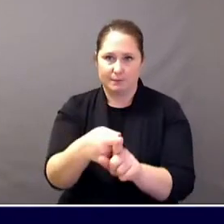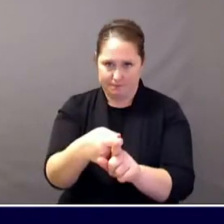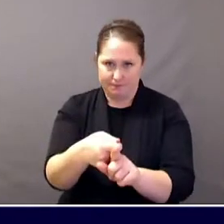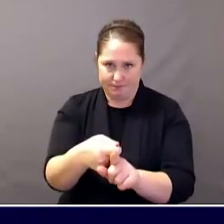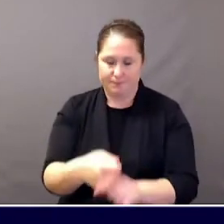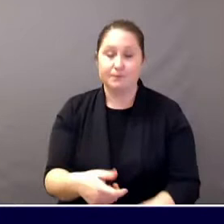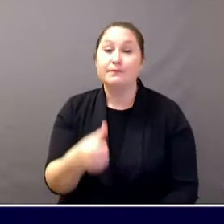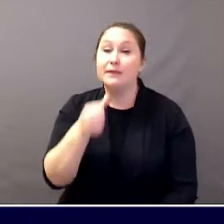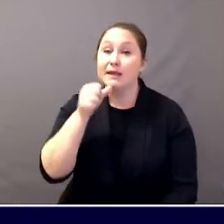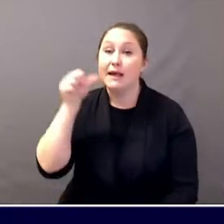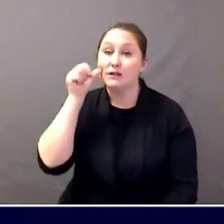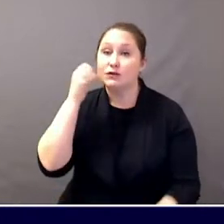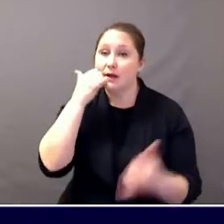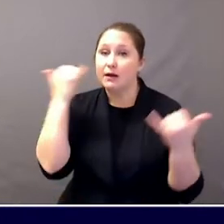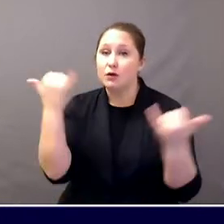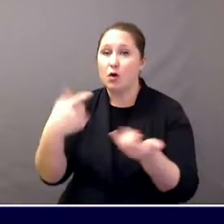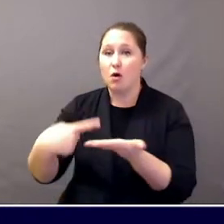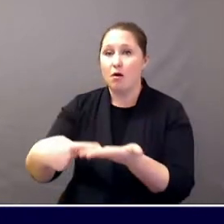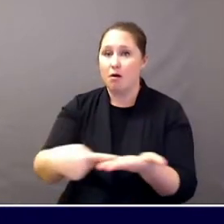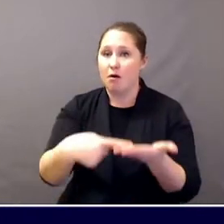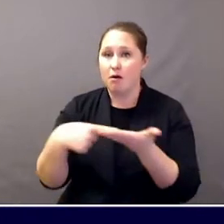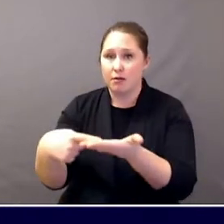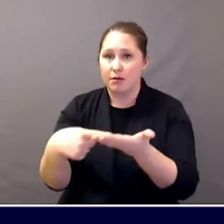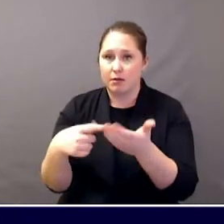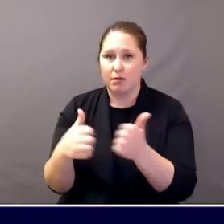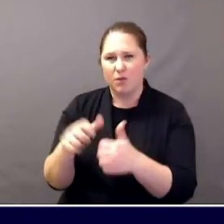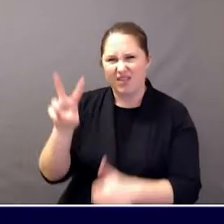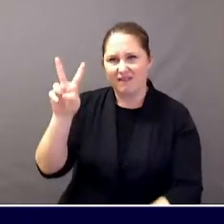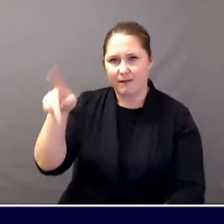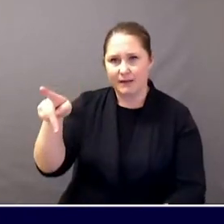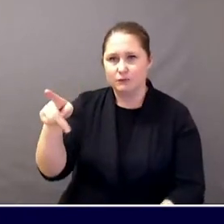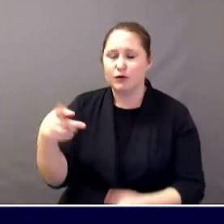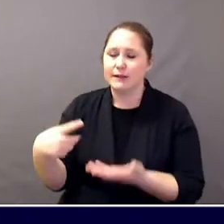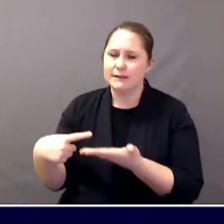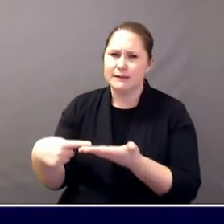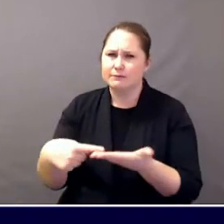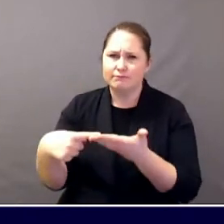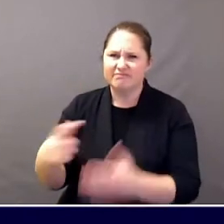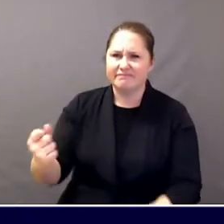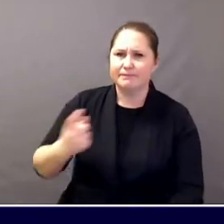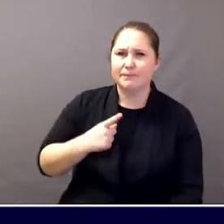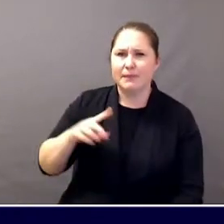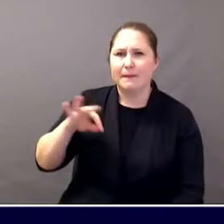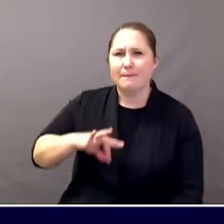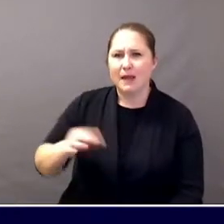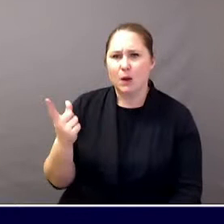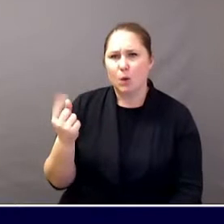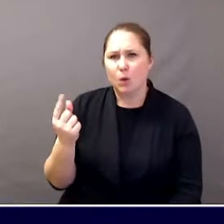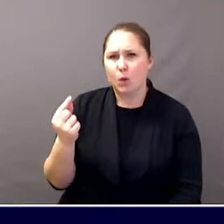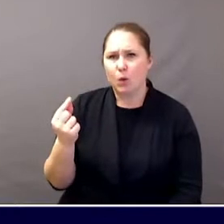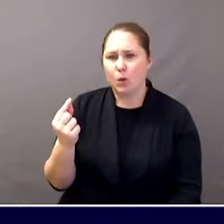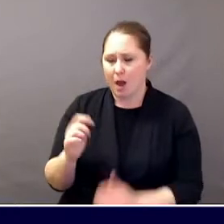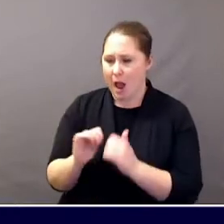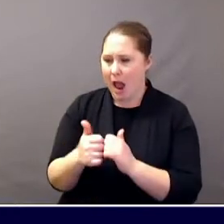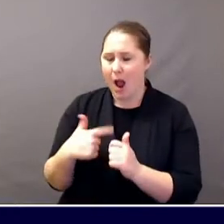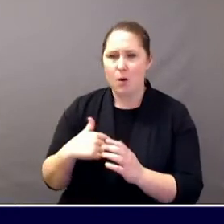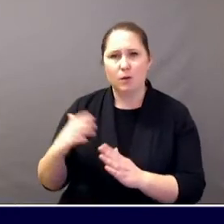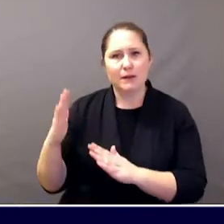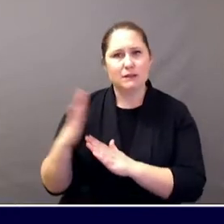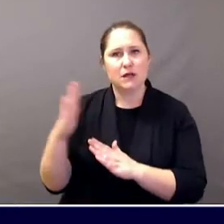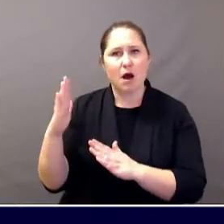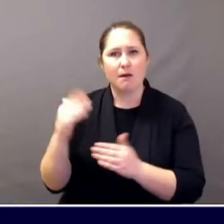yesterday on the phone, I was called upon to describe what Maine had done that put us in a better spot than most other